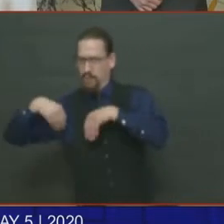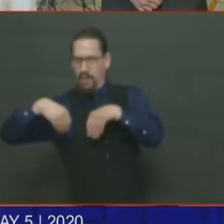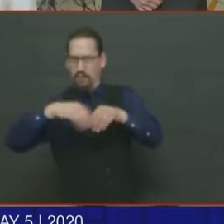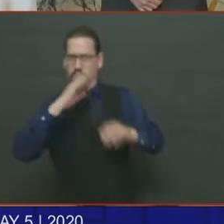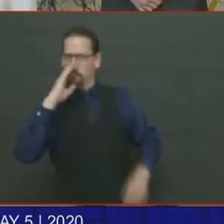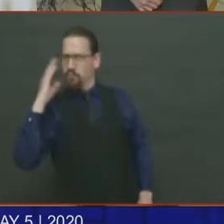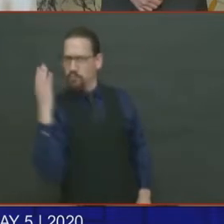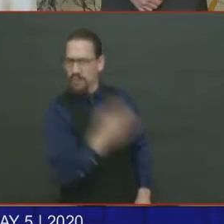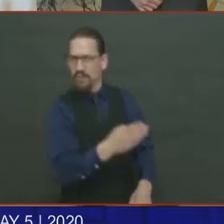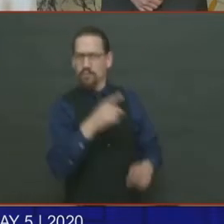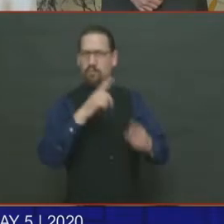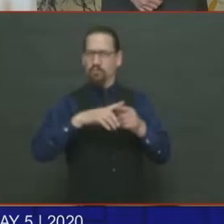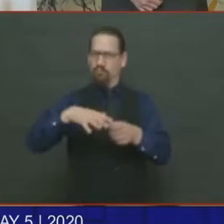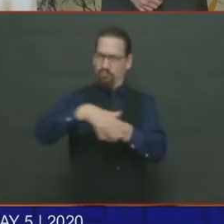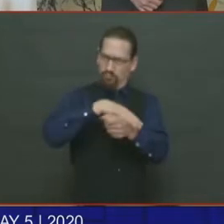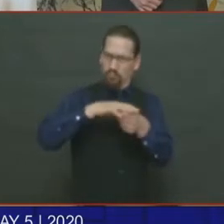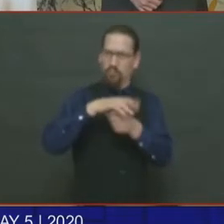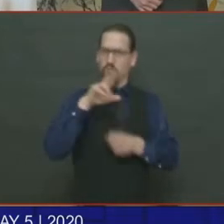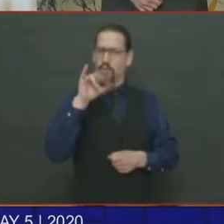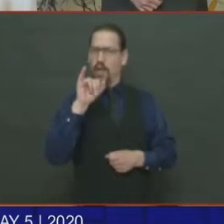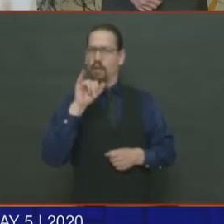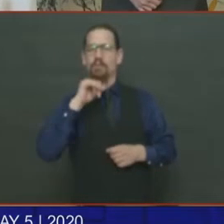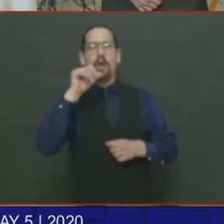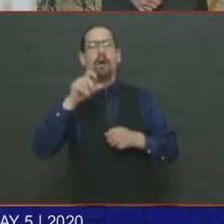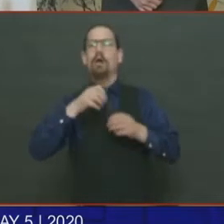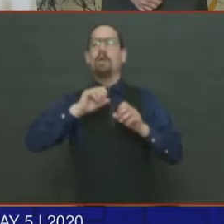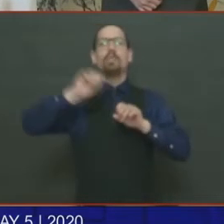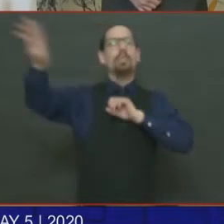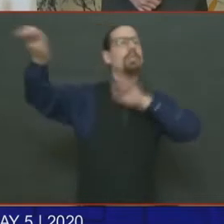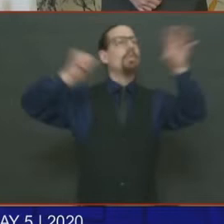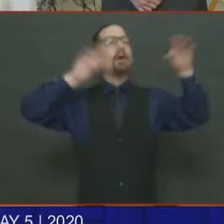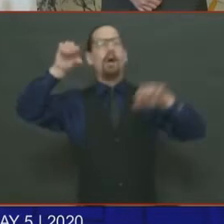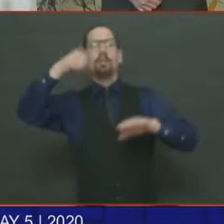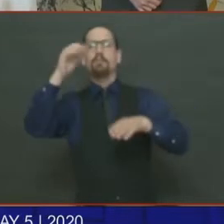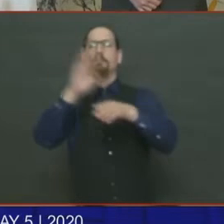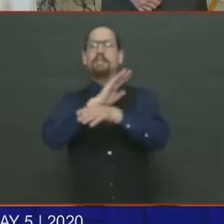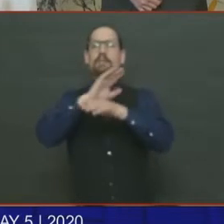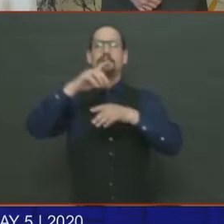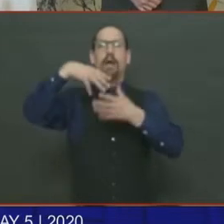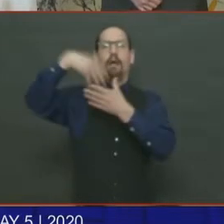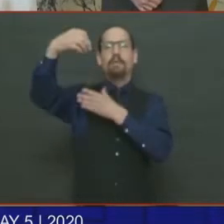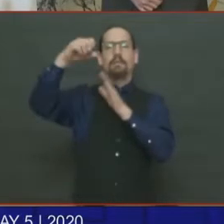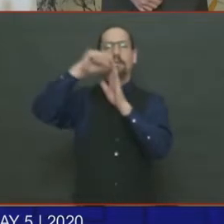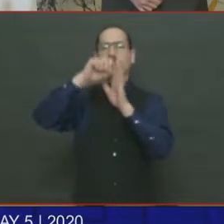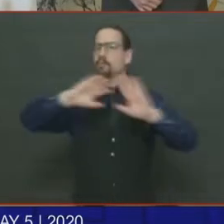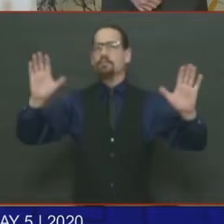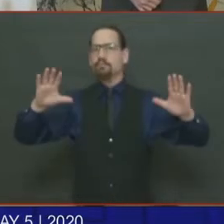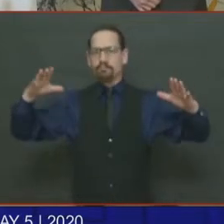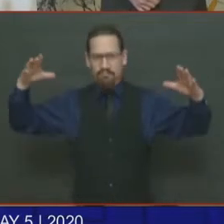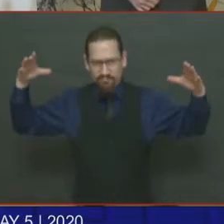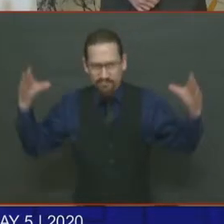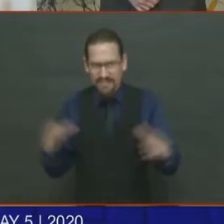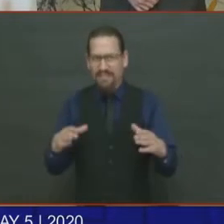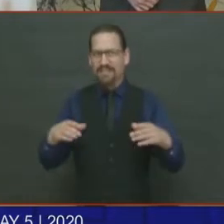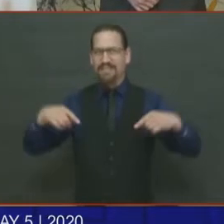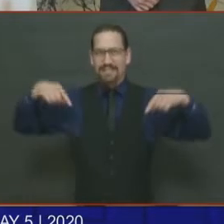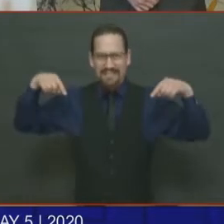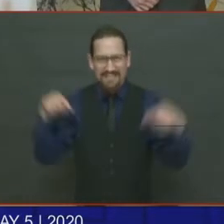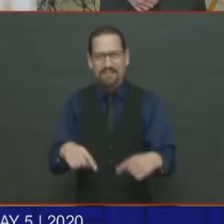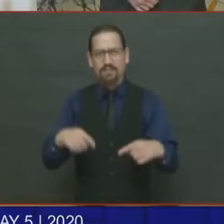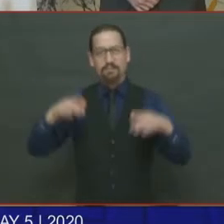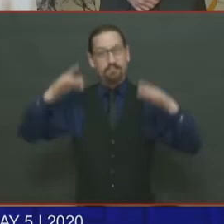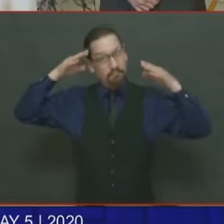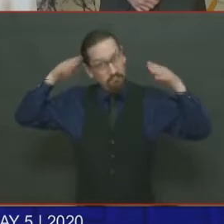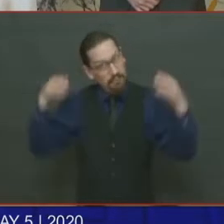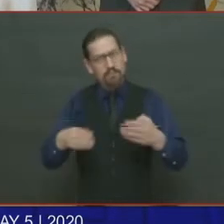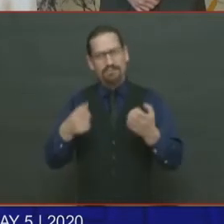many Rhode Islanders are out of work that any chance I can get to put people to work and support the crisis and support Rhode Islanders, that's